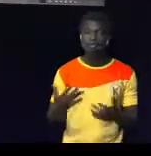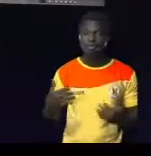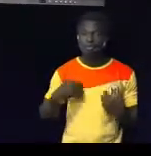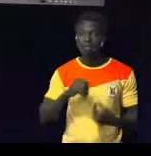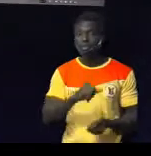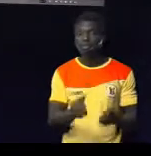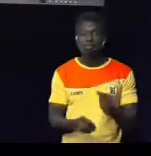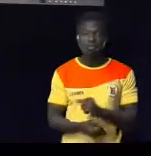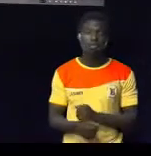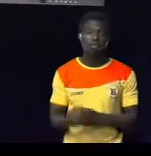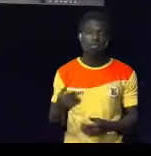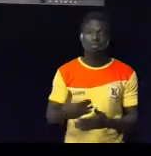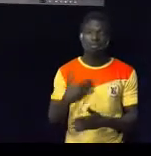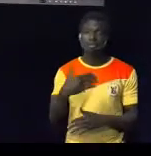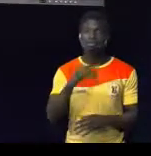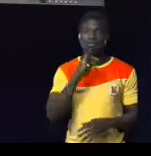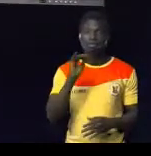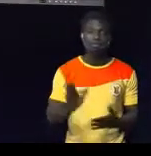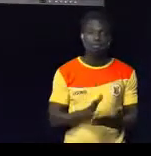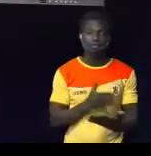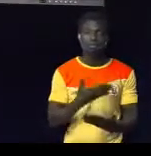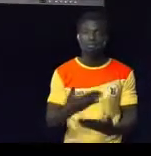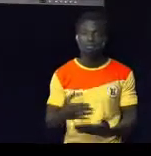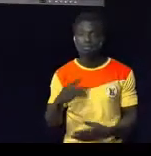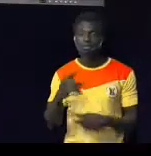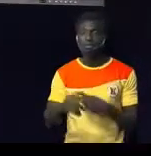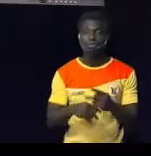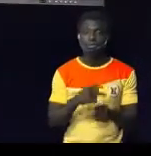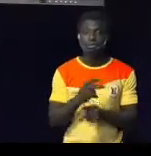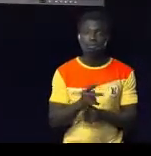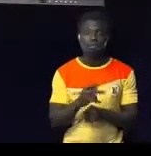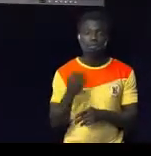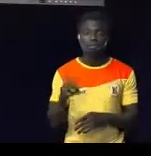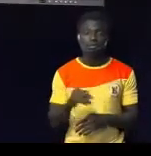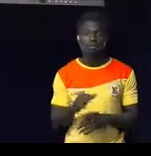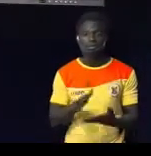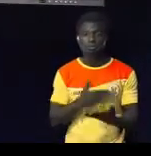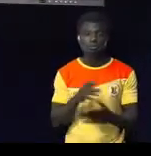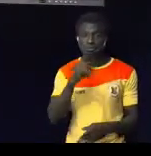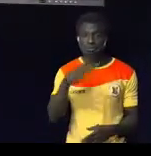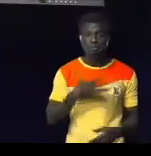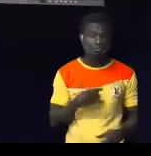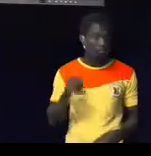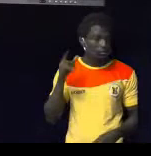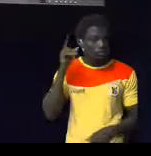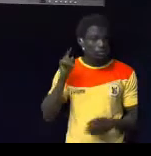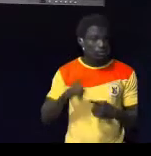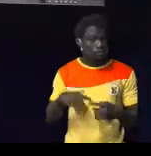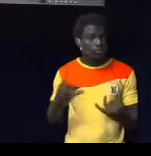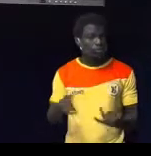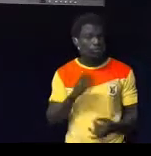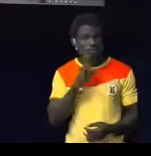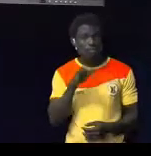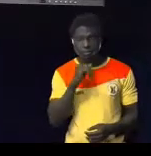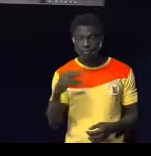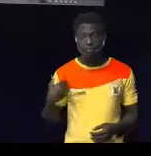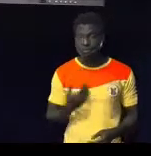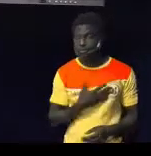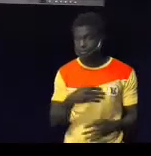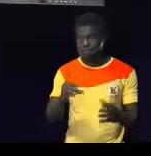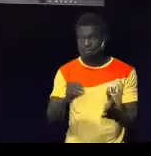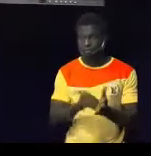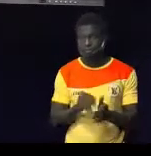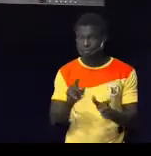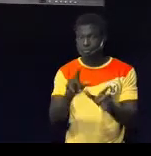has changed, it has been influenced. Next one is music. The kind of music you prefer listening to now are not our own